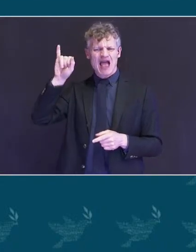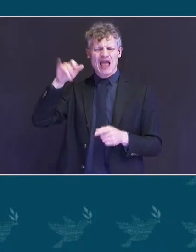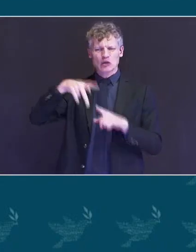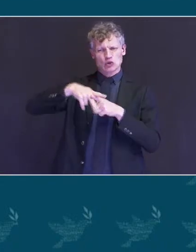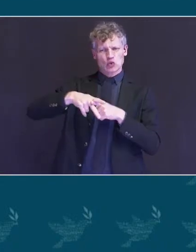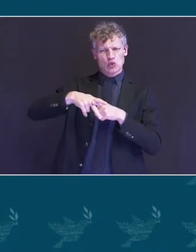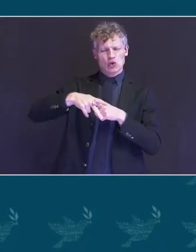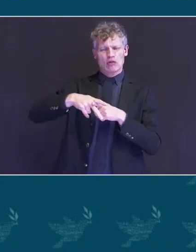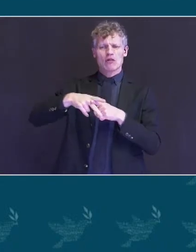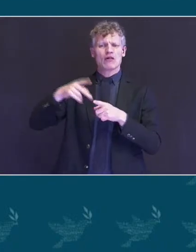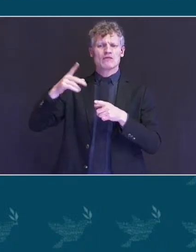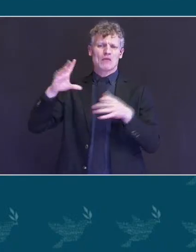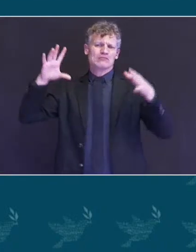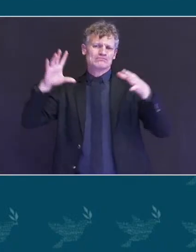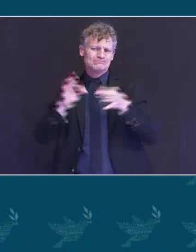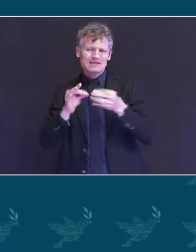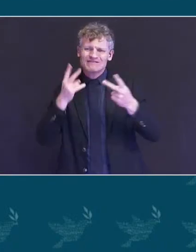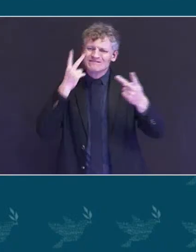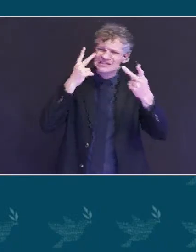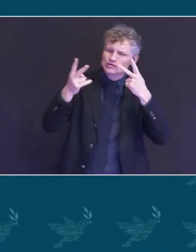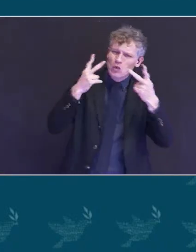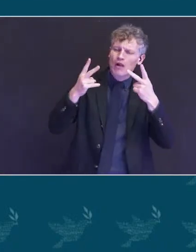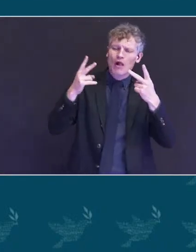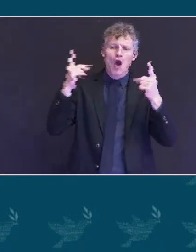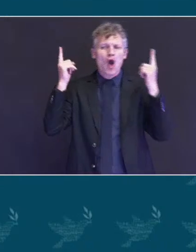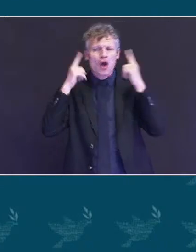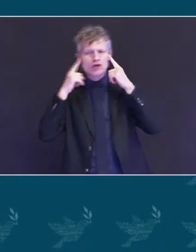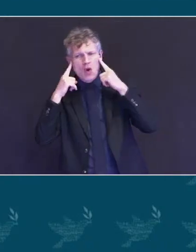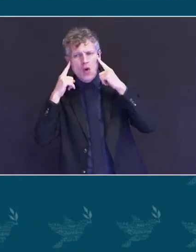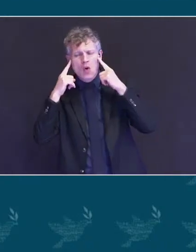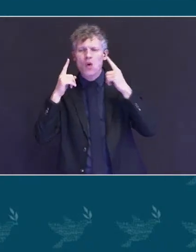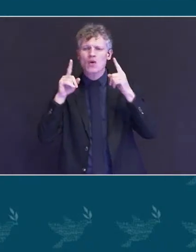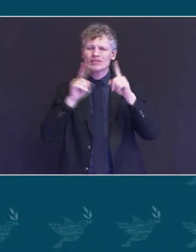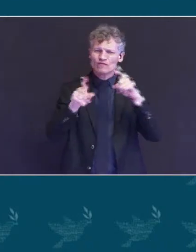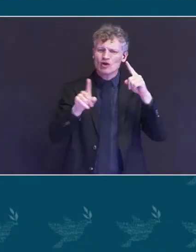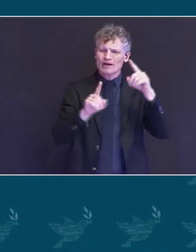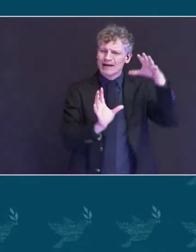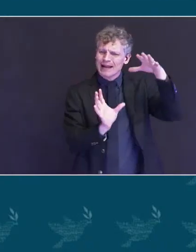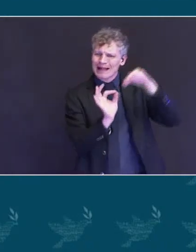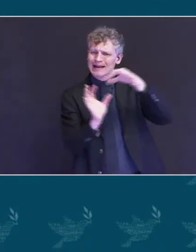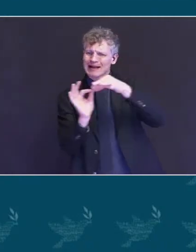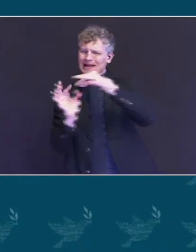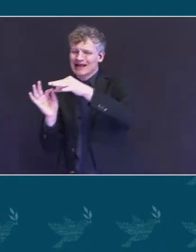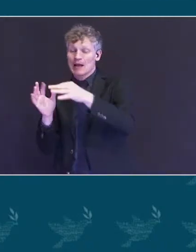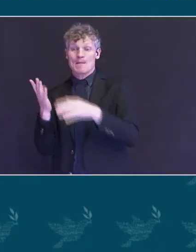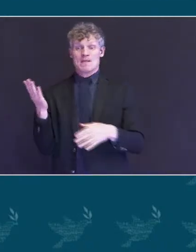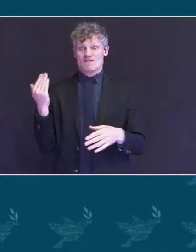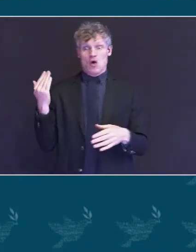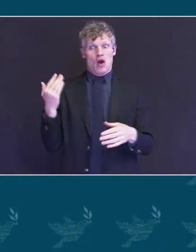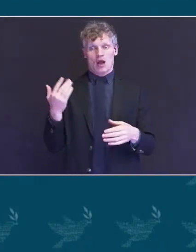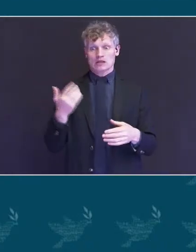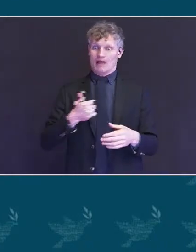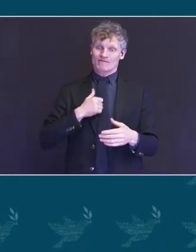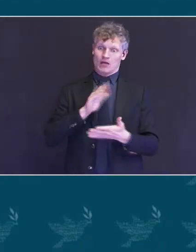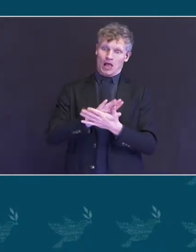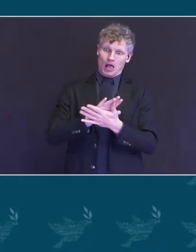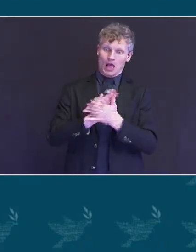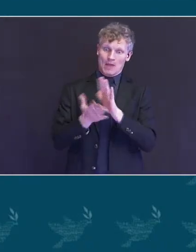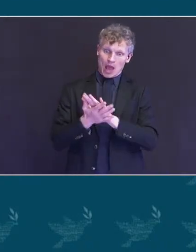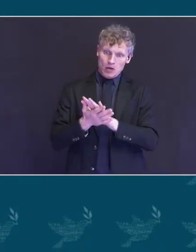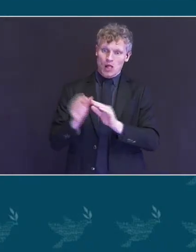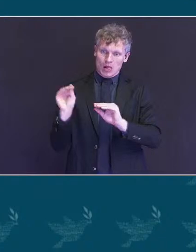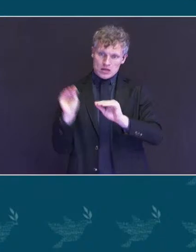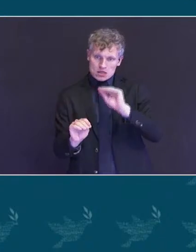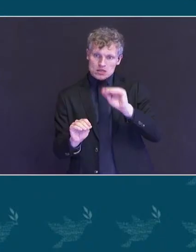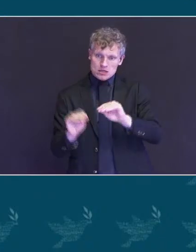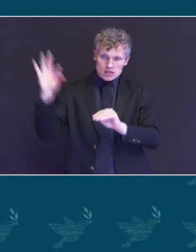to text. And we did this manually before, and it was a really tiresome process. And in this book, it's an artificial